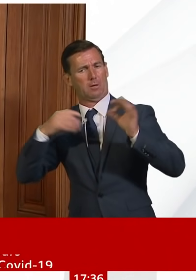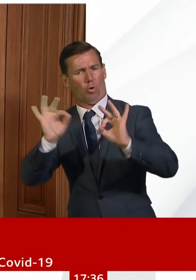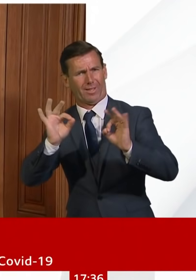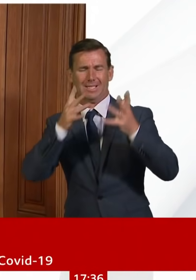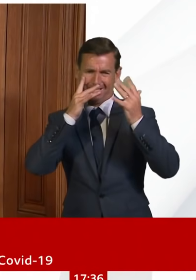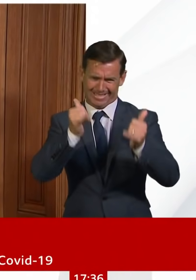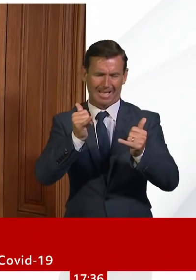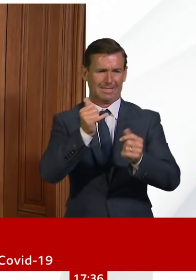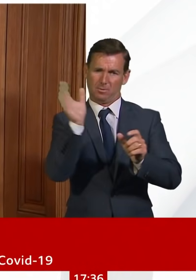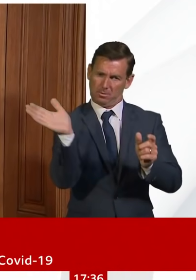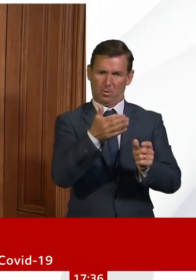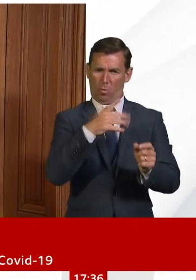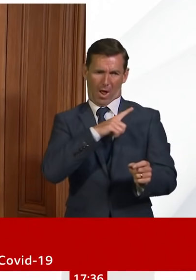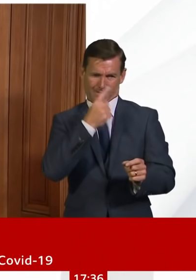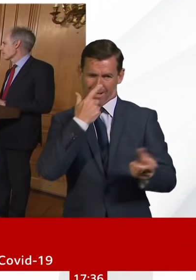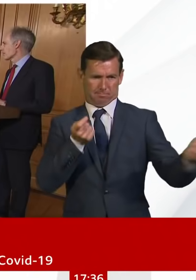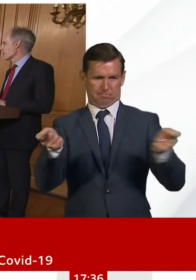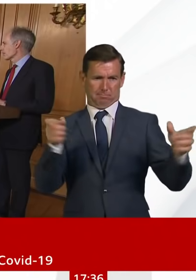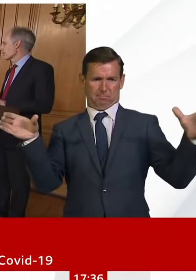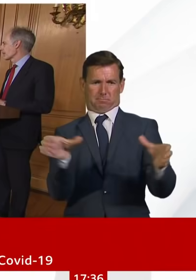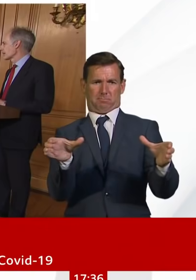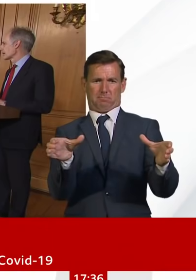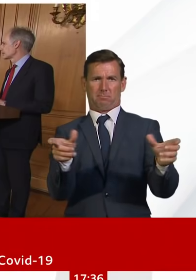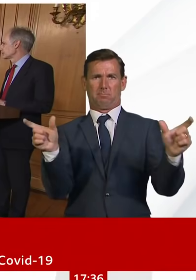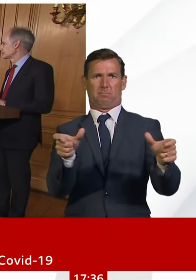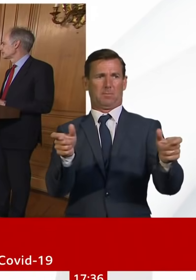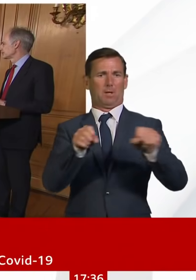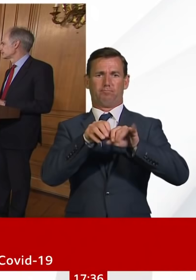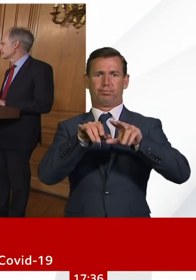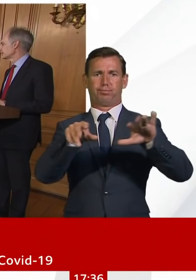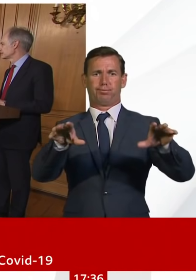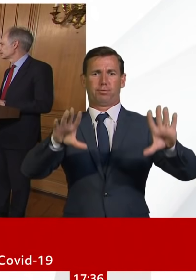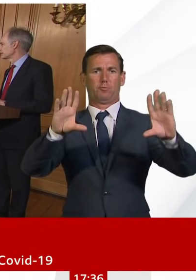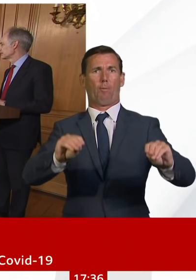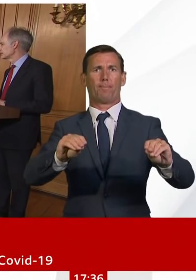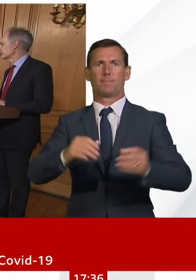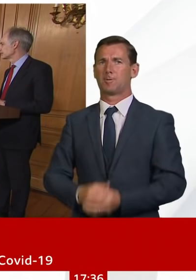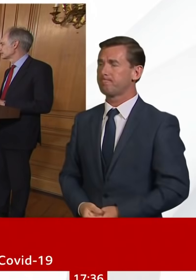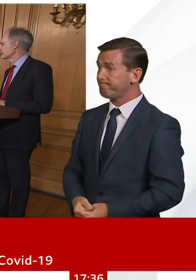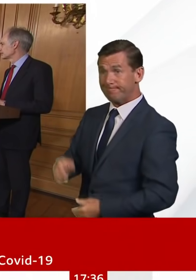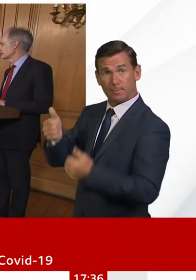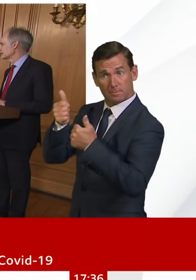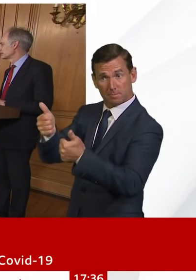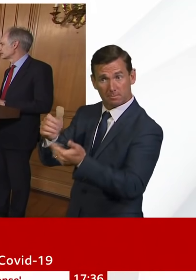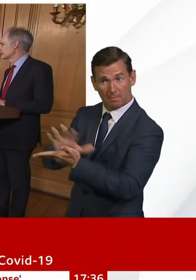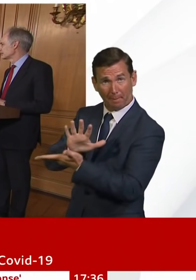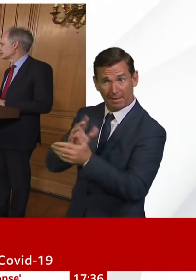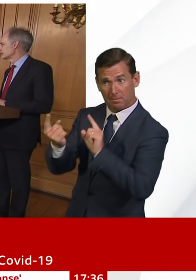what we are doing. Does that satisfy you, Chris? Or? Yeah, can I just follow up, Professor Newton, those